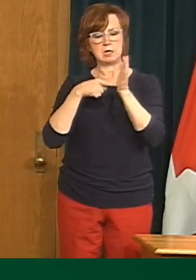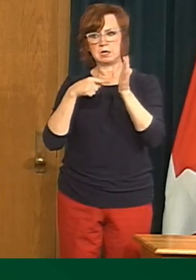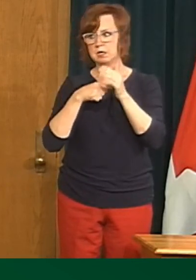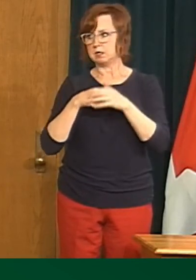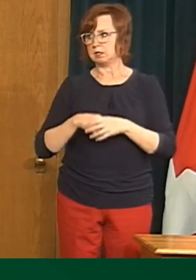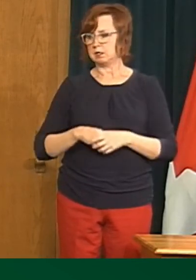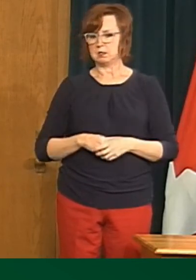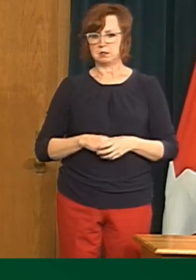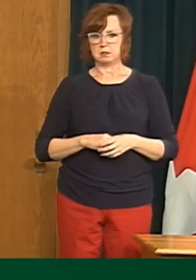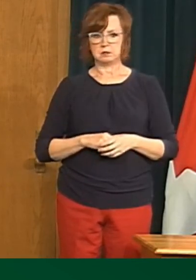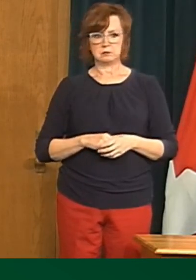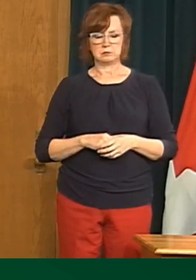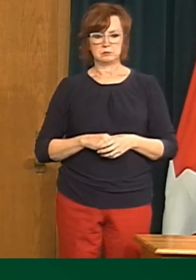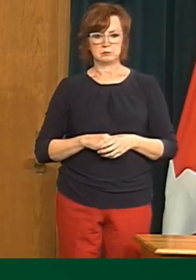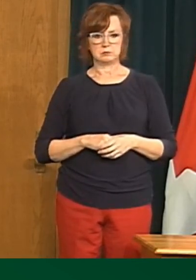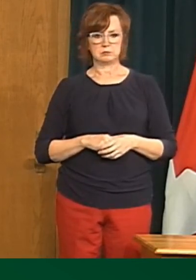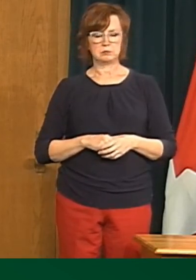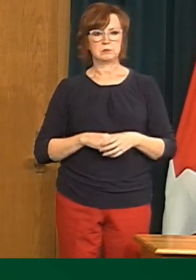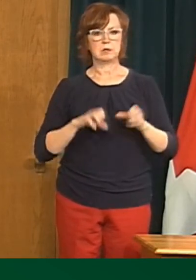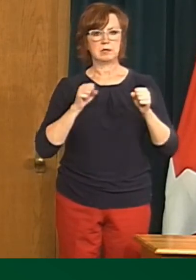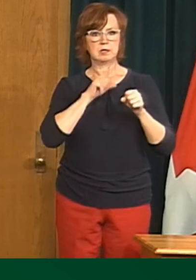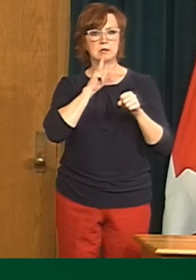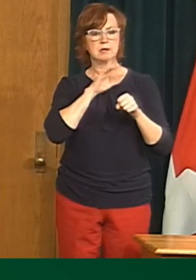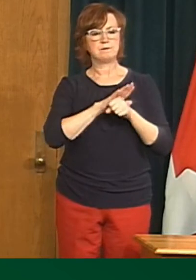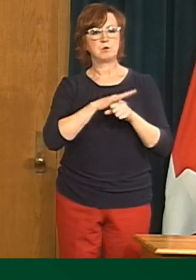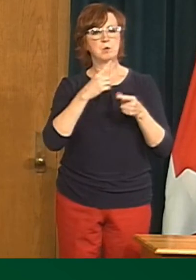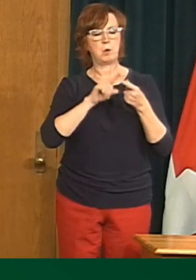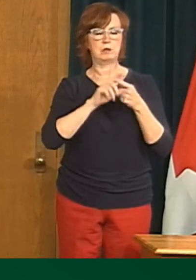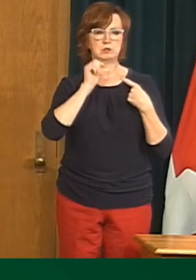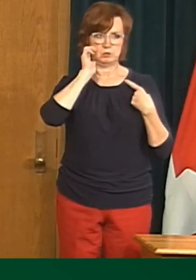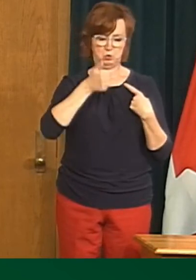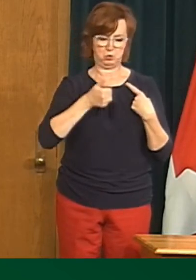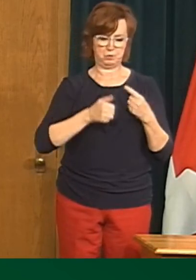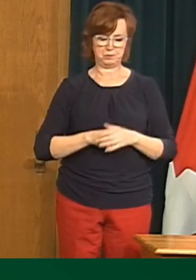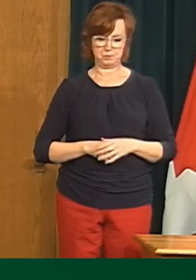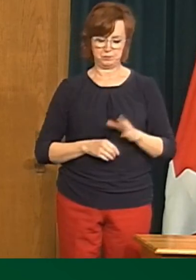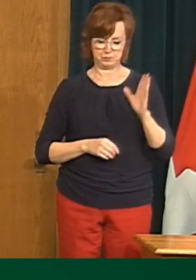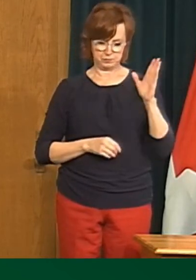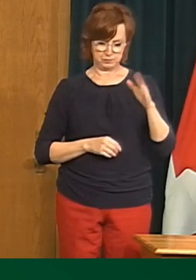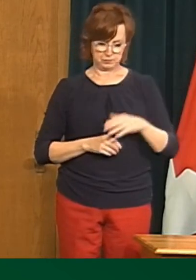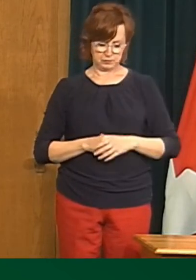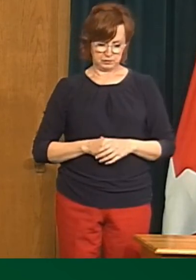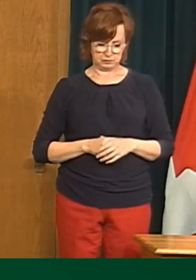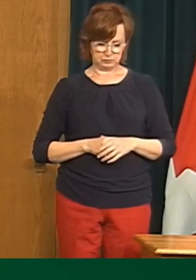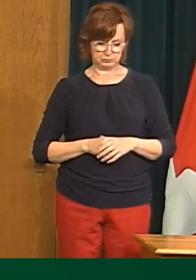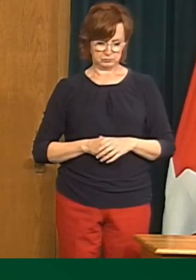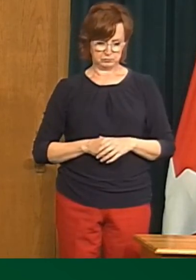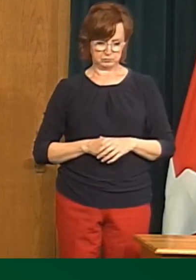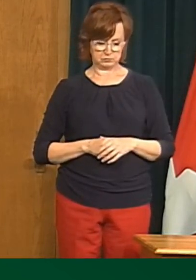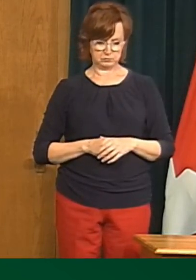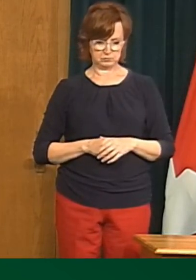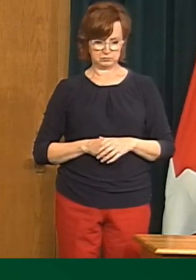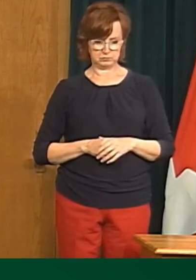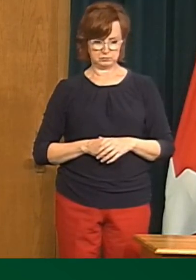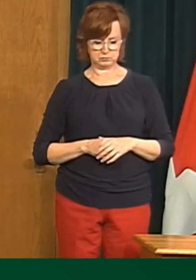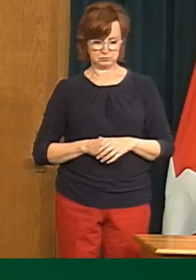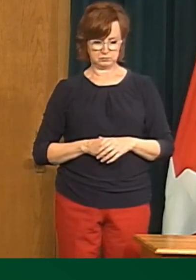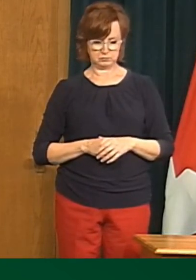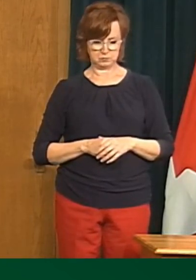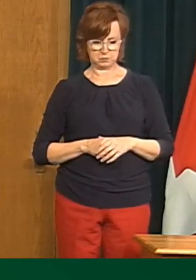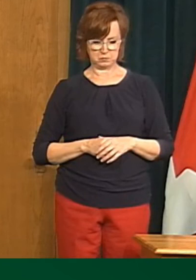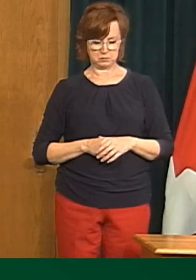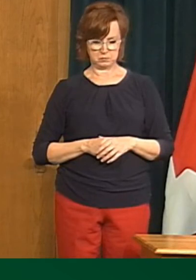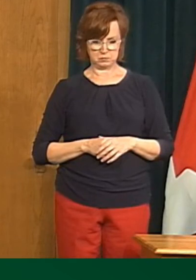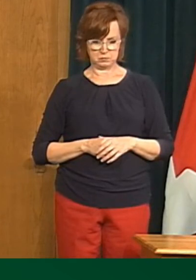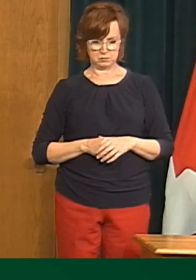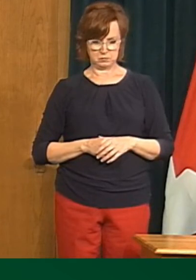Follow up, Lisa? I'm just wondering why the system is that we record cases in the areas of the province where the